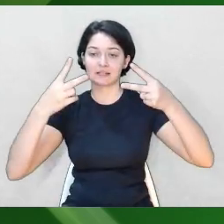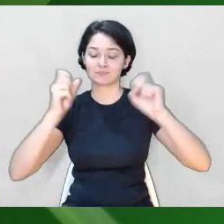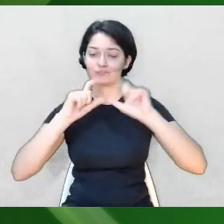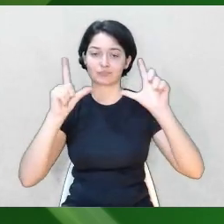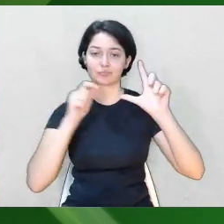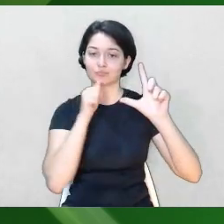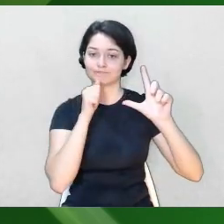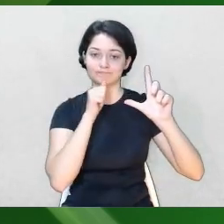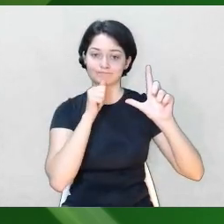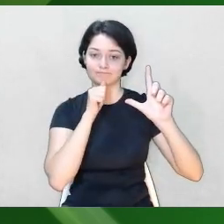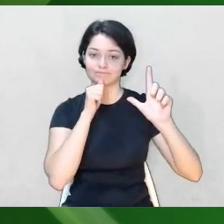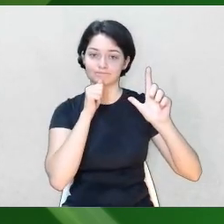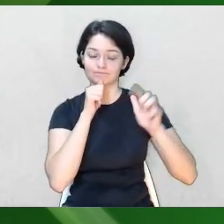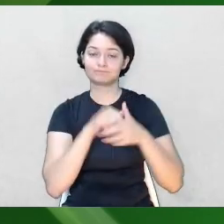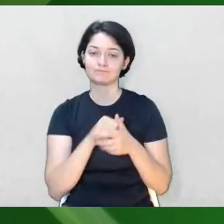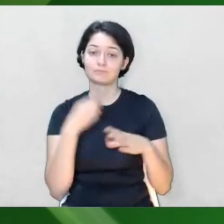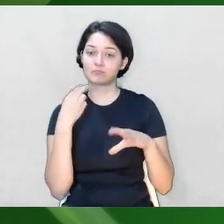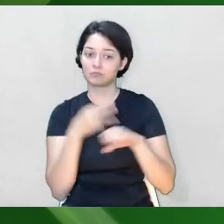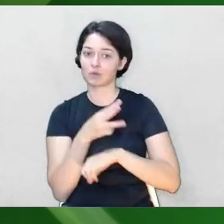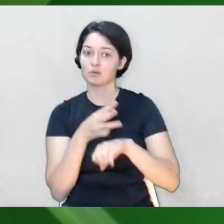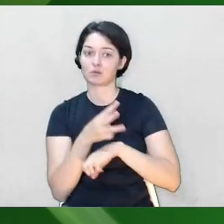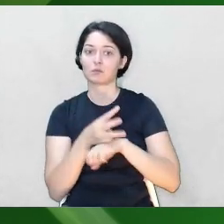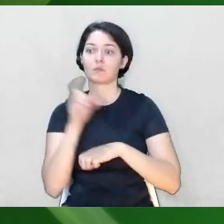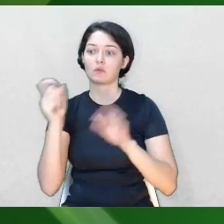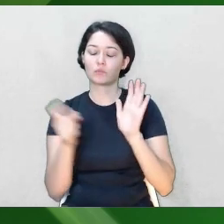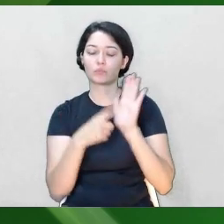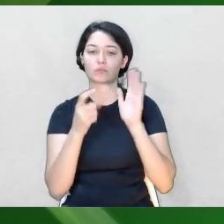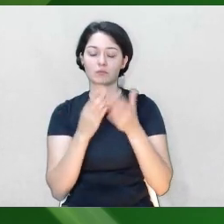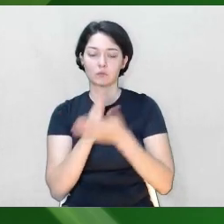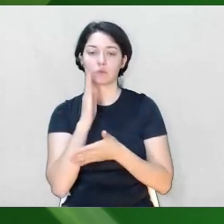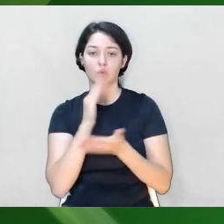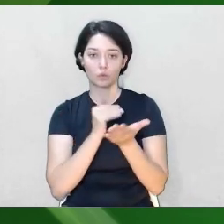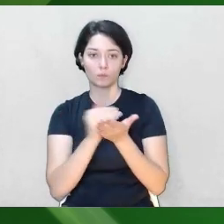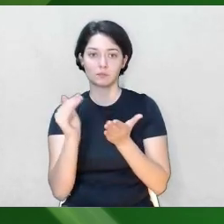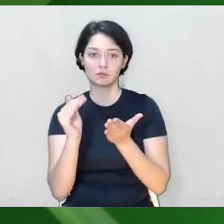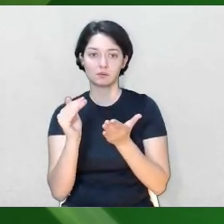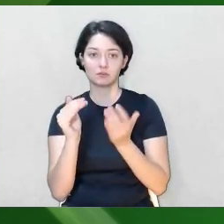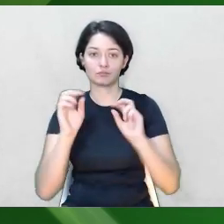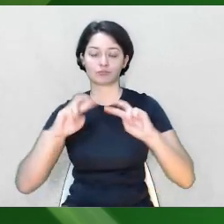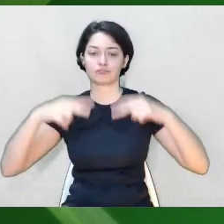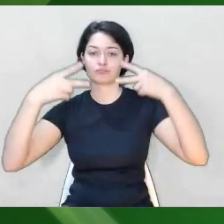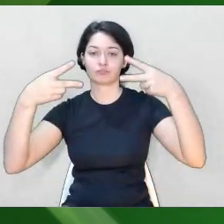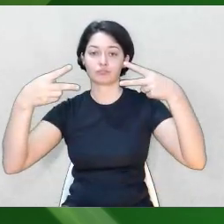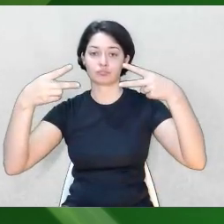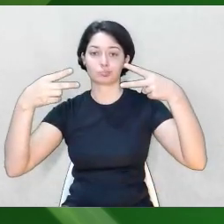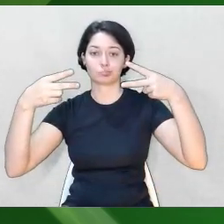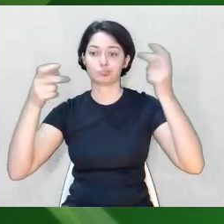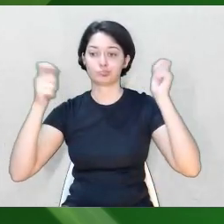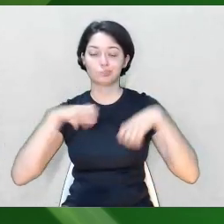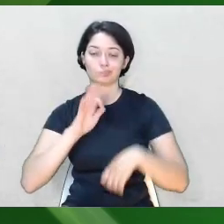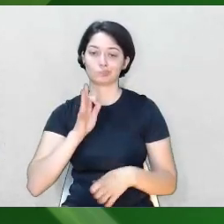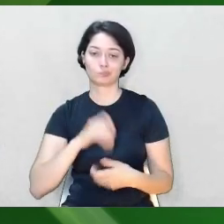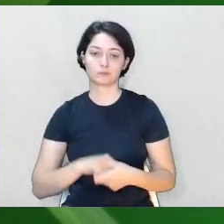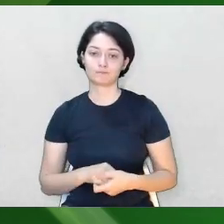open. And we sent a message, activate your card, and the message coming back,